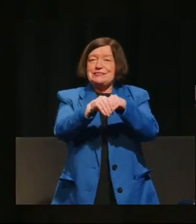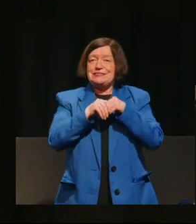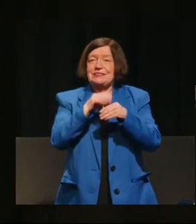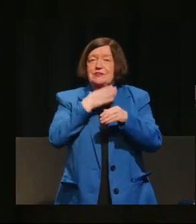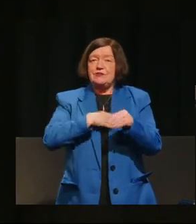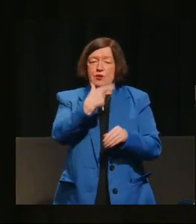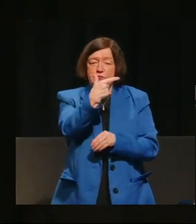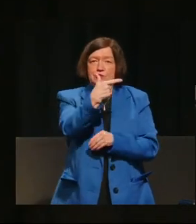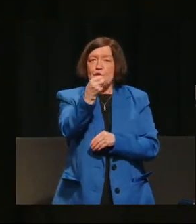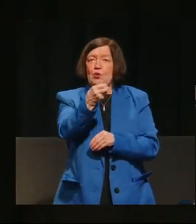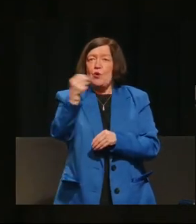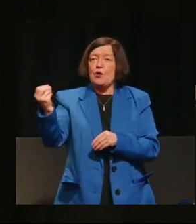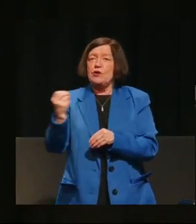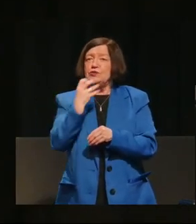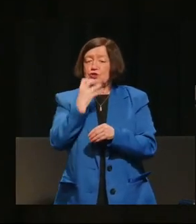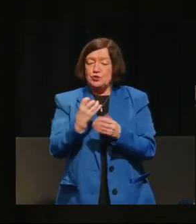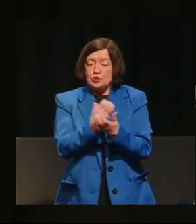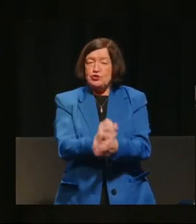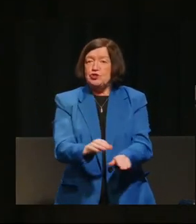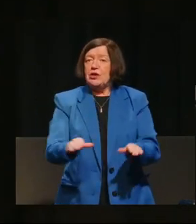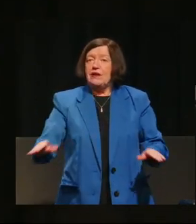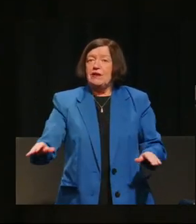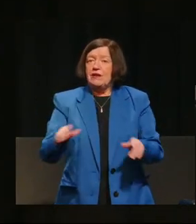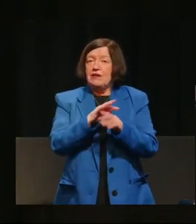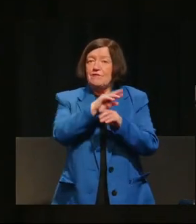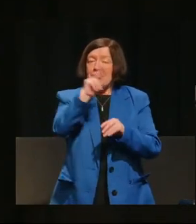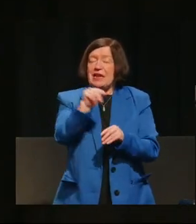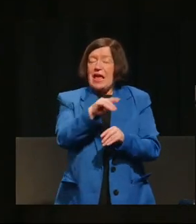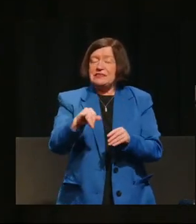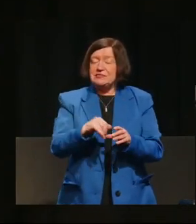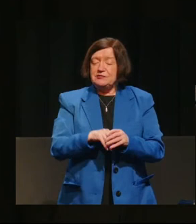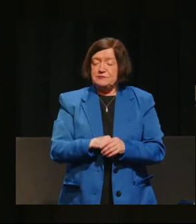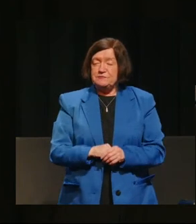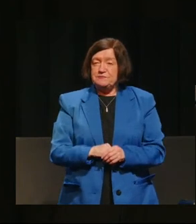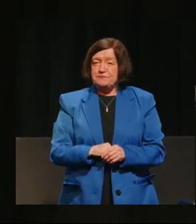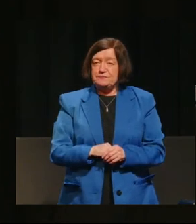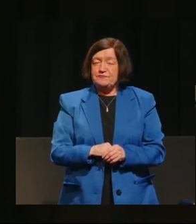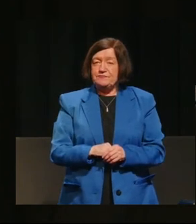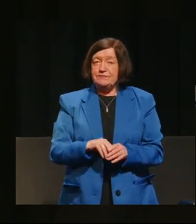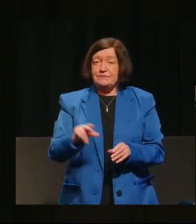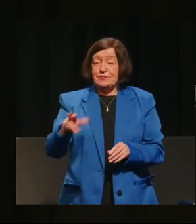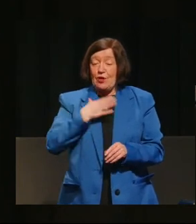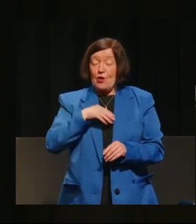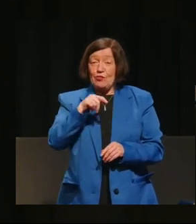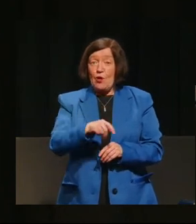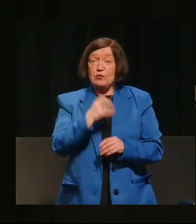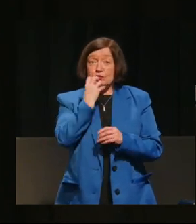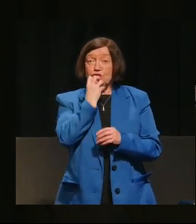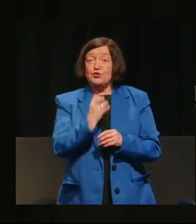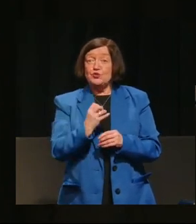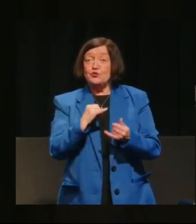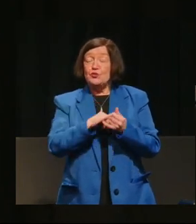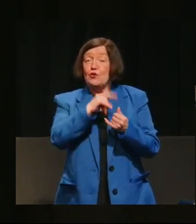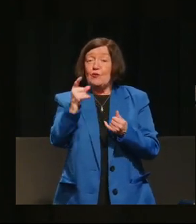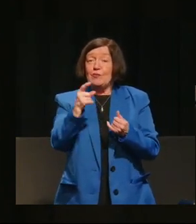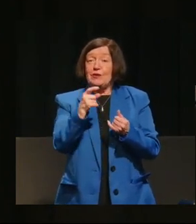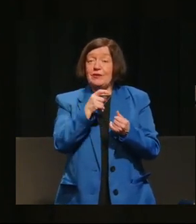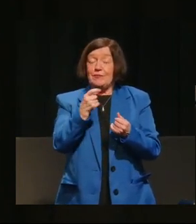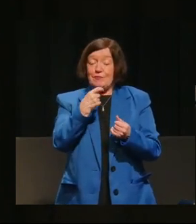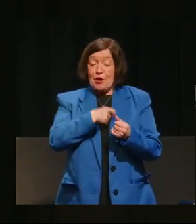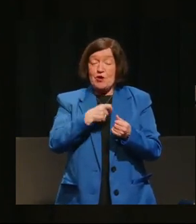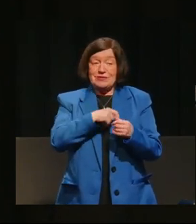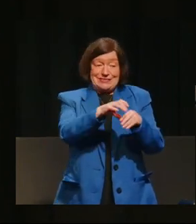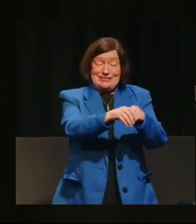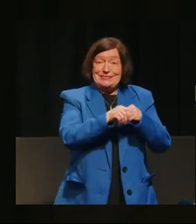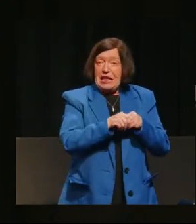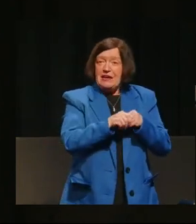some 200 Jewish children from the Nazis. Not only those Jews who have been personally saved